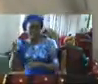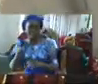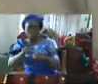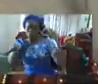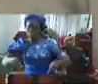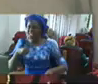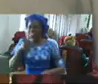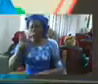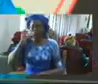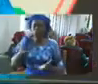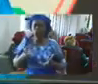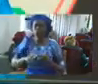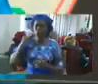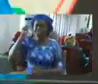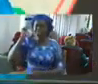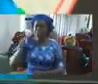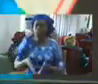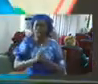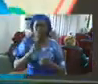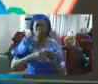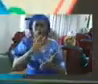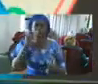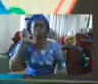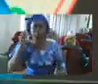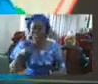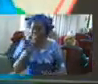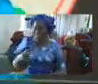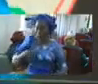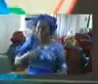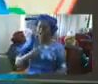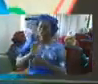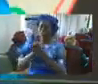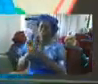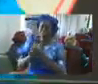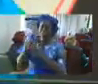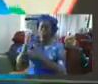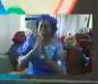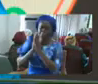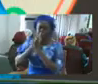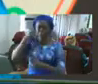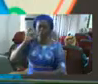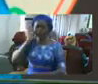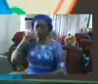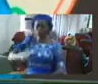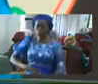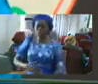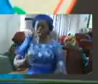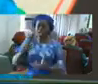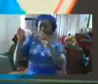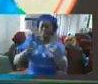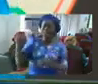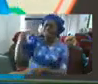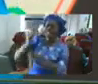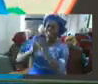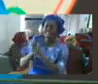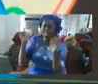to testify. What's your testimony? I've been trusting God for the fruit of the womb. I came to last year's convention.